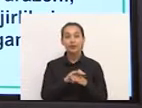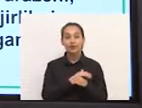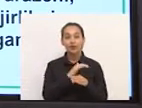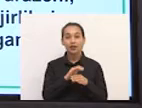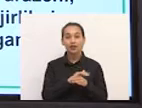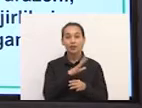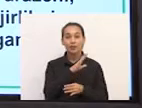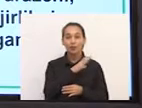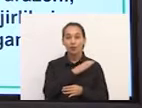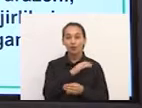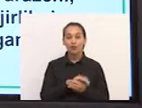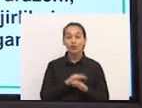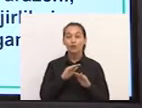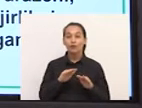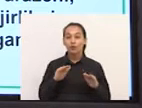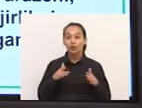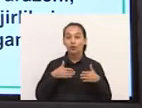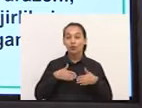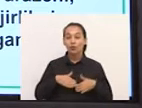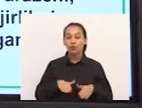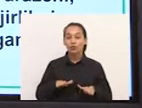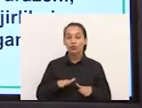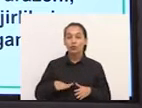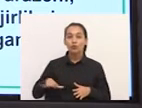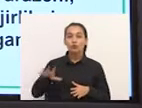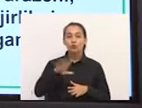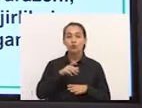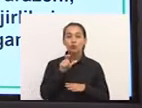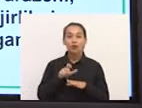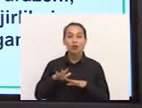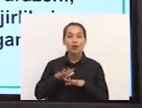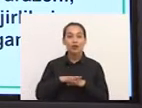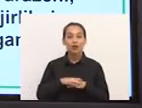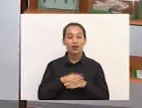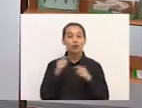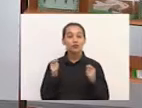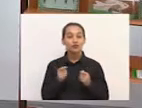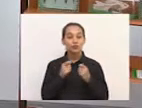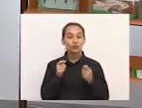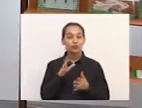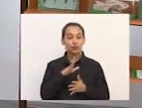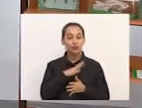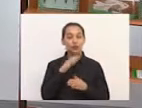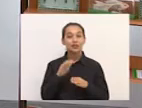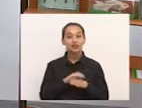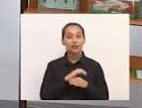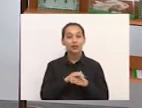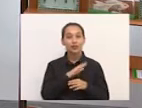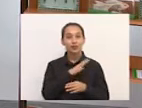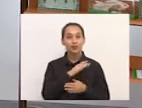boy. Farzandlari dunyoga kelganda butun xalqqa to'y berdi. Demak, u saxiy boy